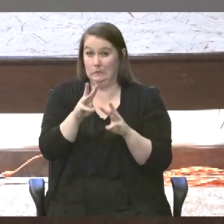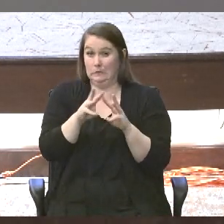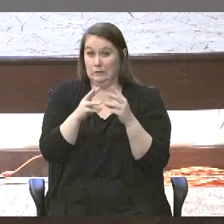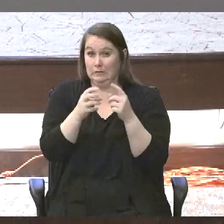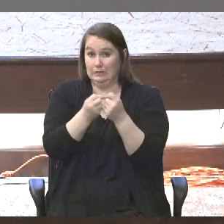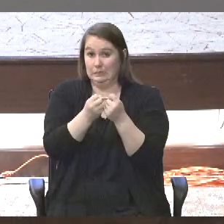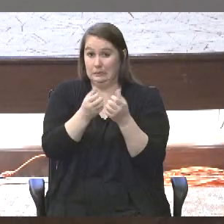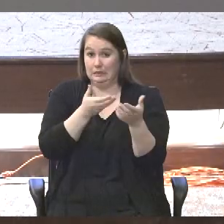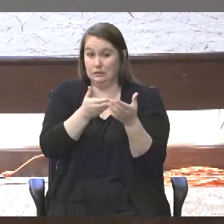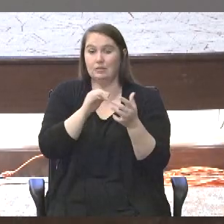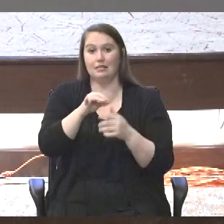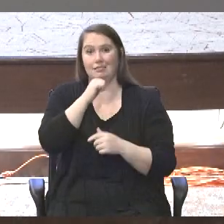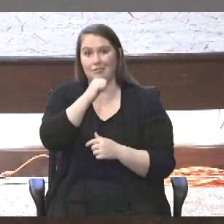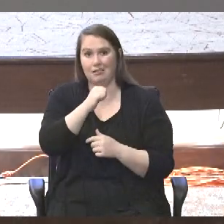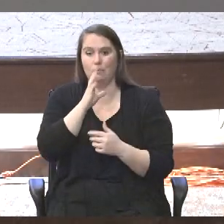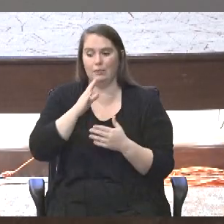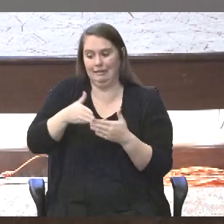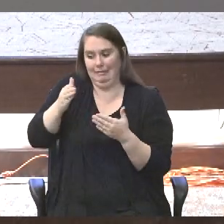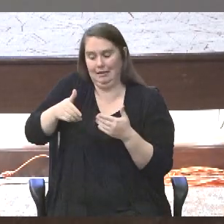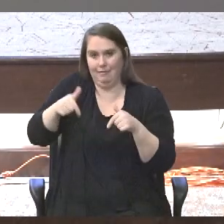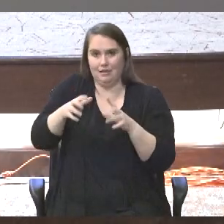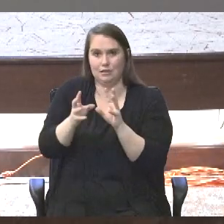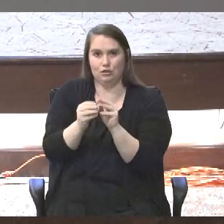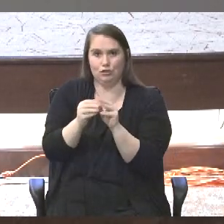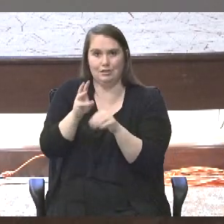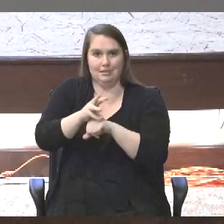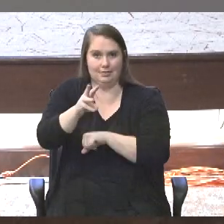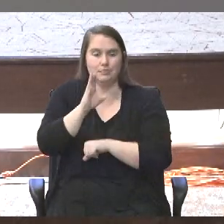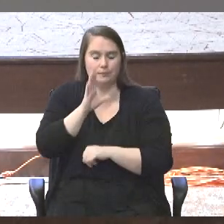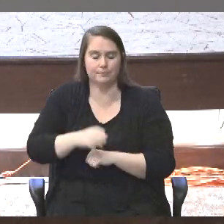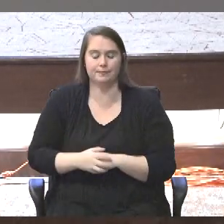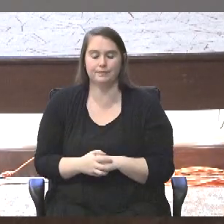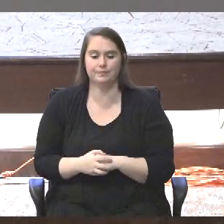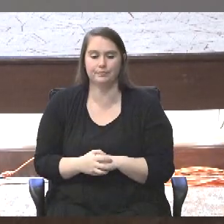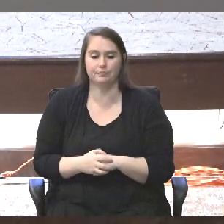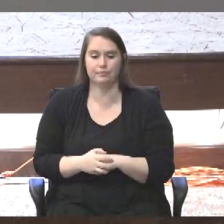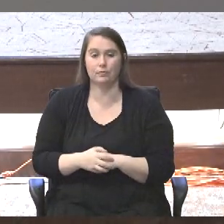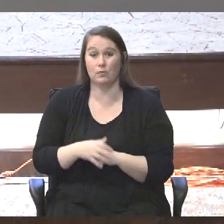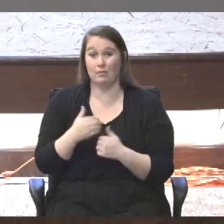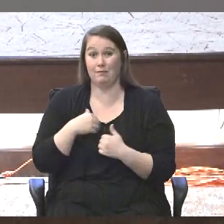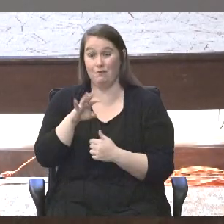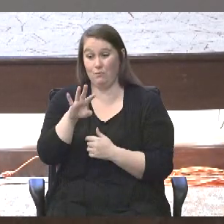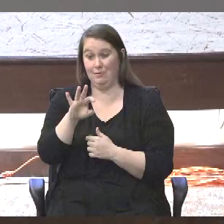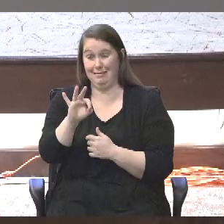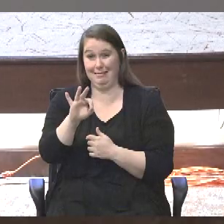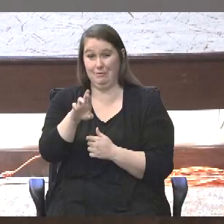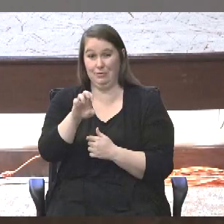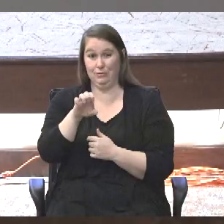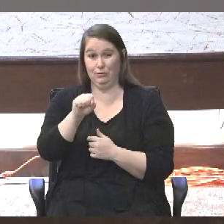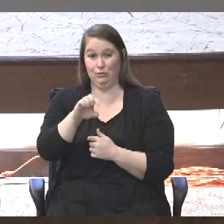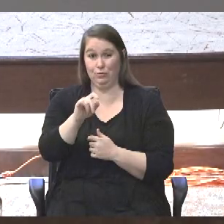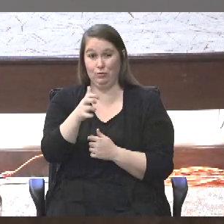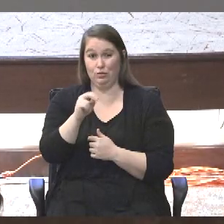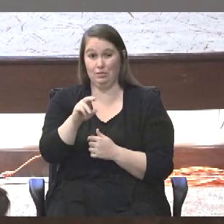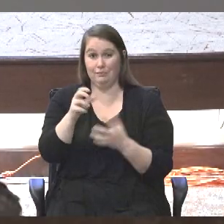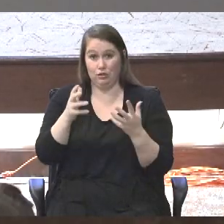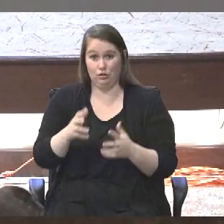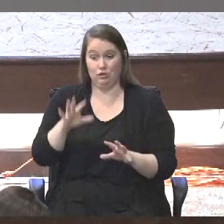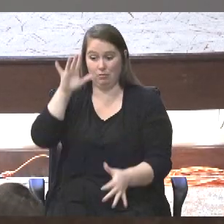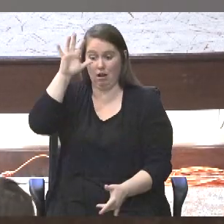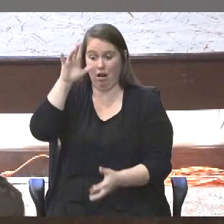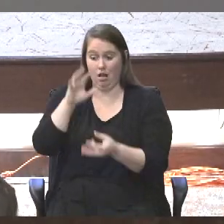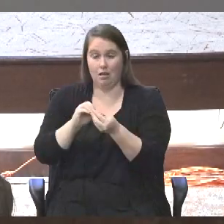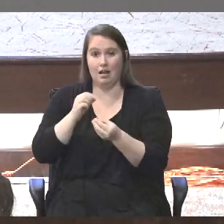do those at the beginning of the business session at 6 o'clock. We have 49 resolutions on your agenda, and I'm going to highlight a